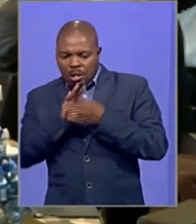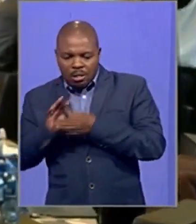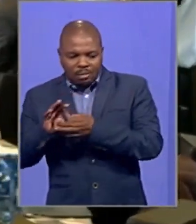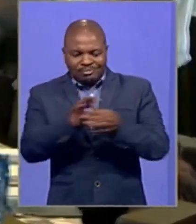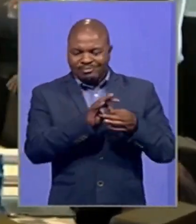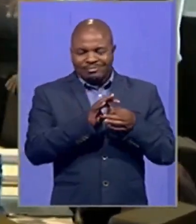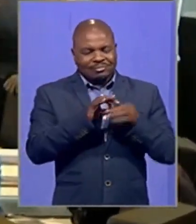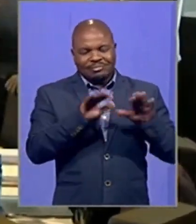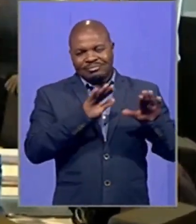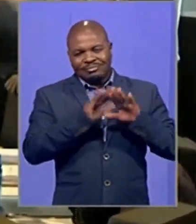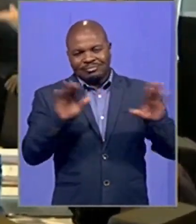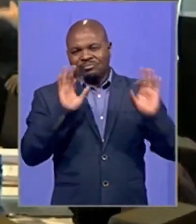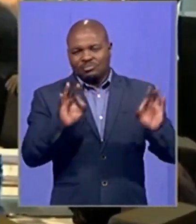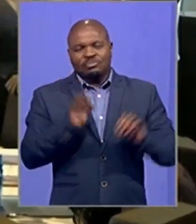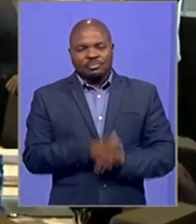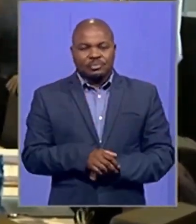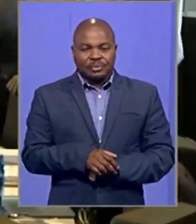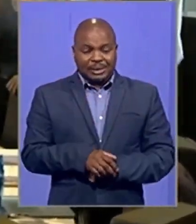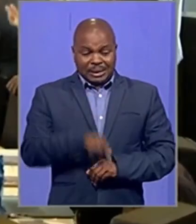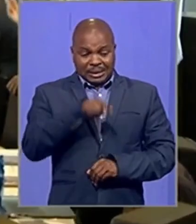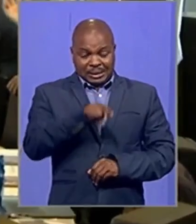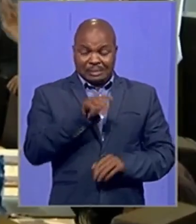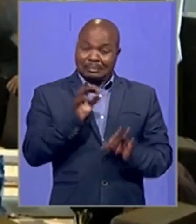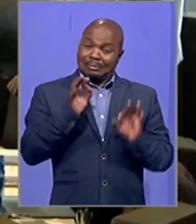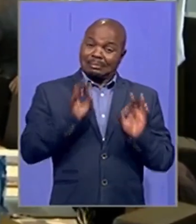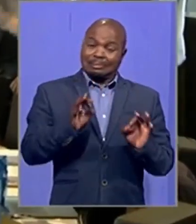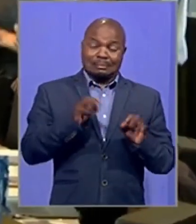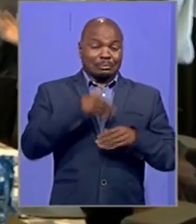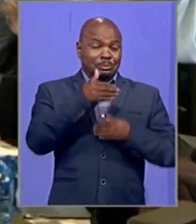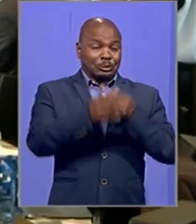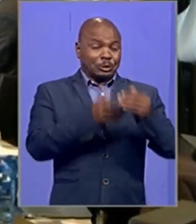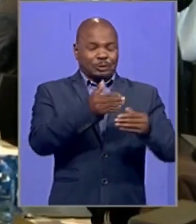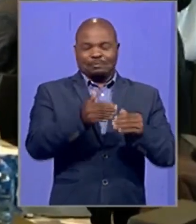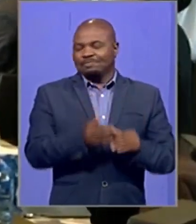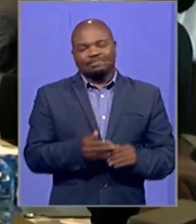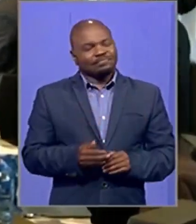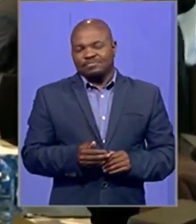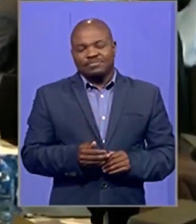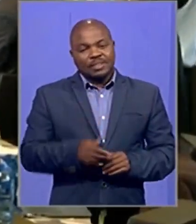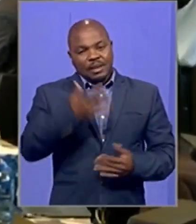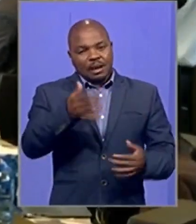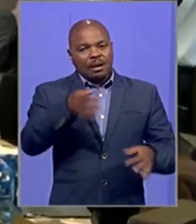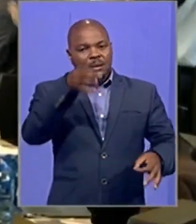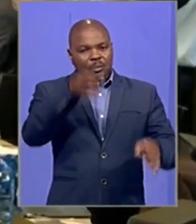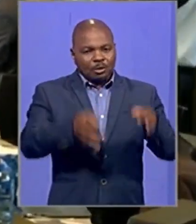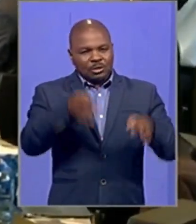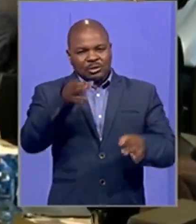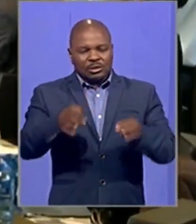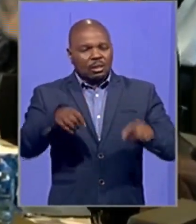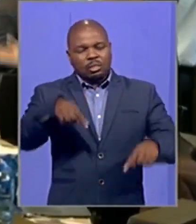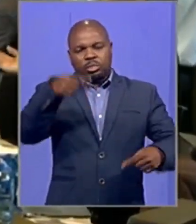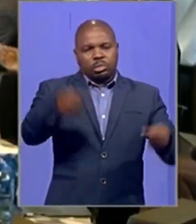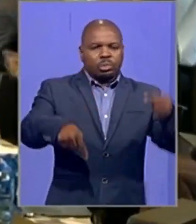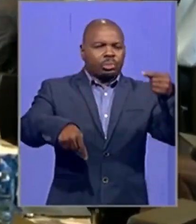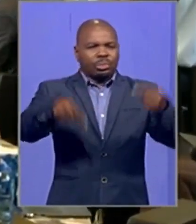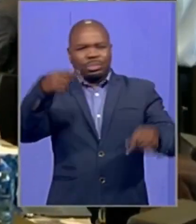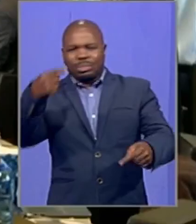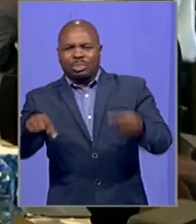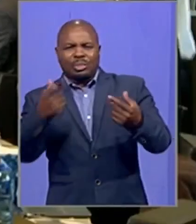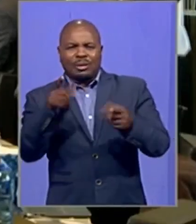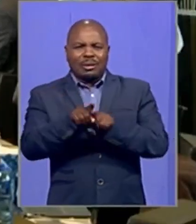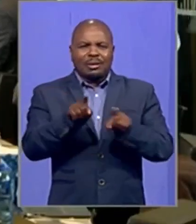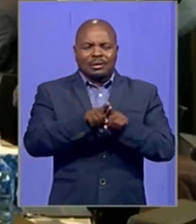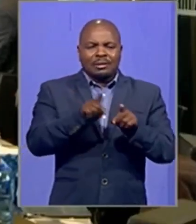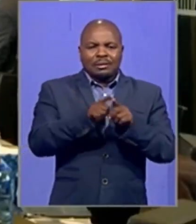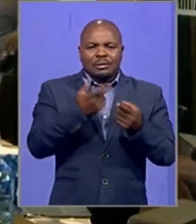This is inherently unstable and it leads to the kind of political theater and spectacle that